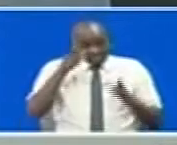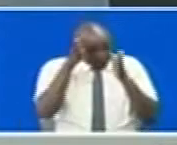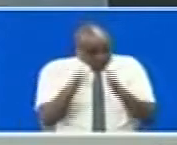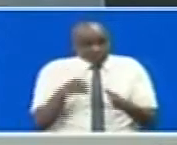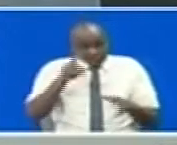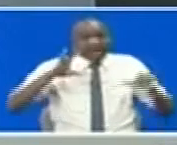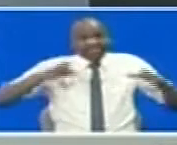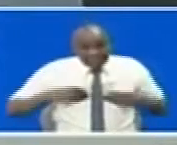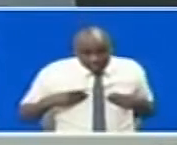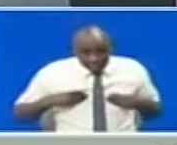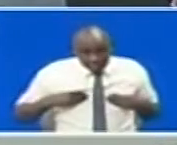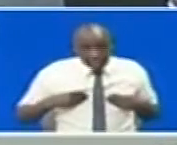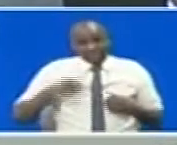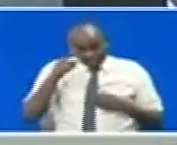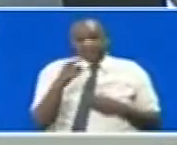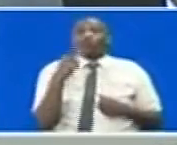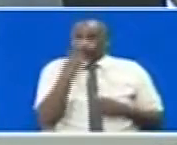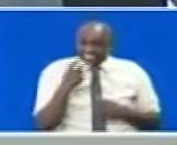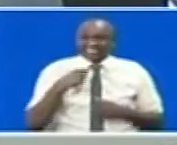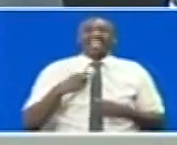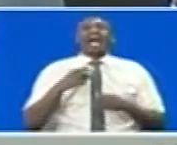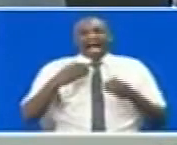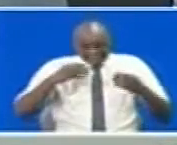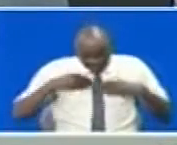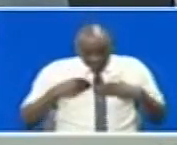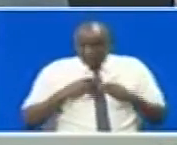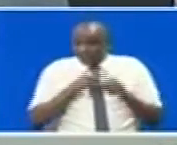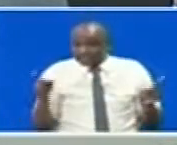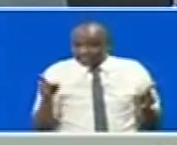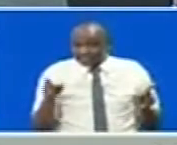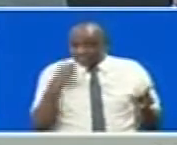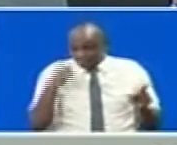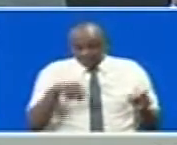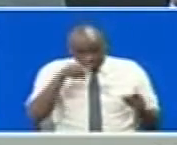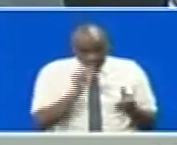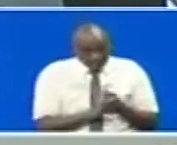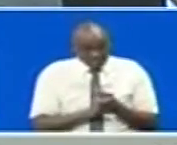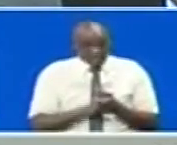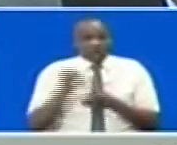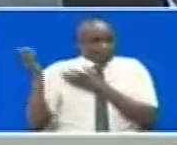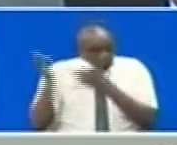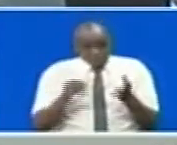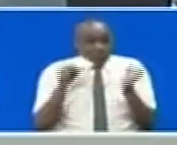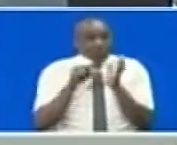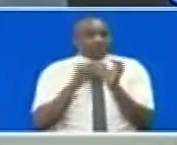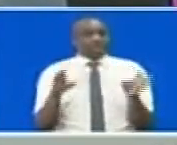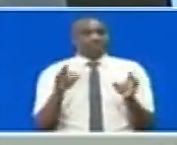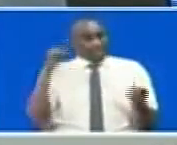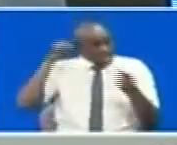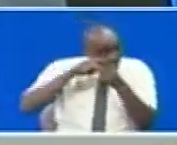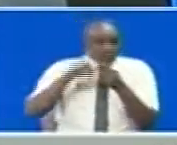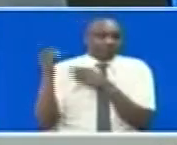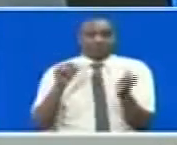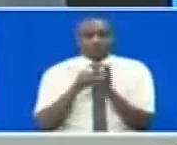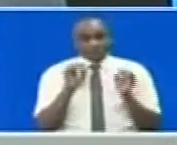himself admitted to making the remarks for which he was charged, but he said he did not mean to cause any harm. Now, after